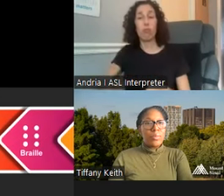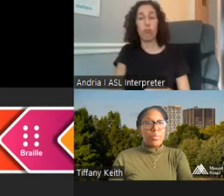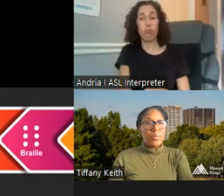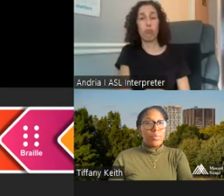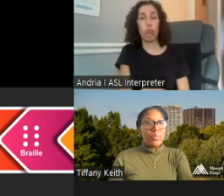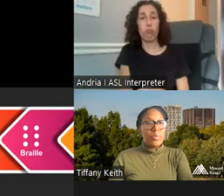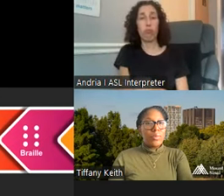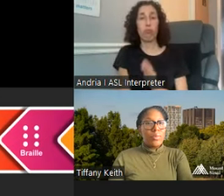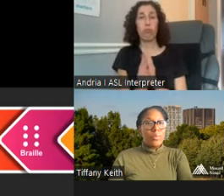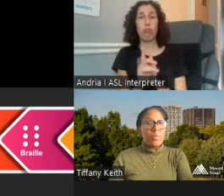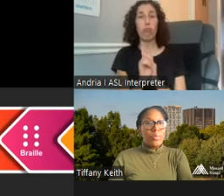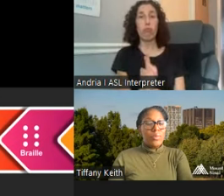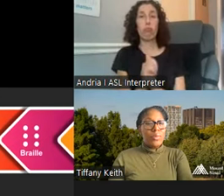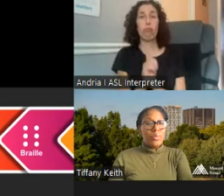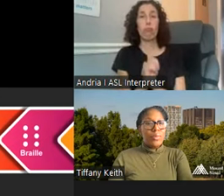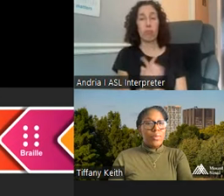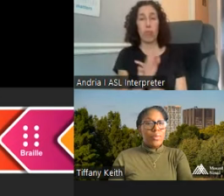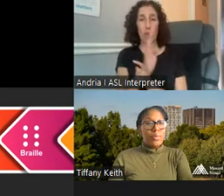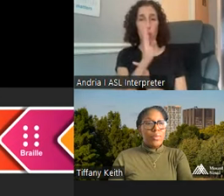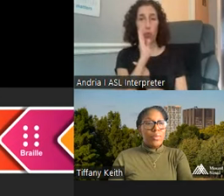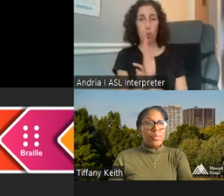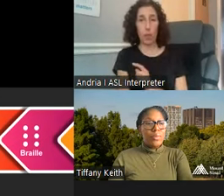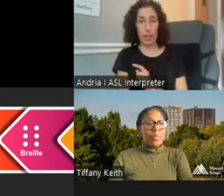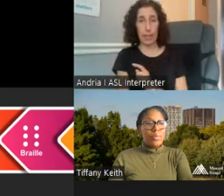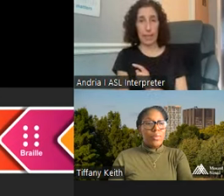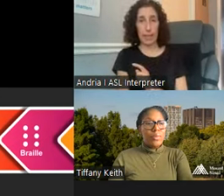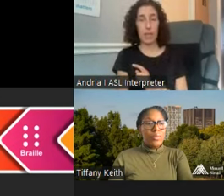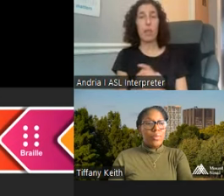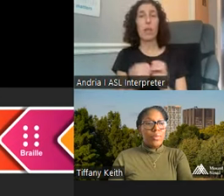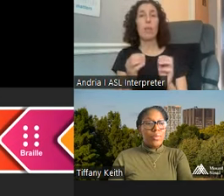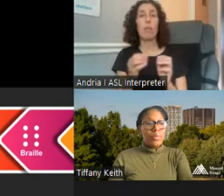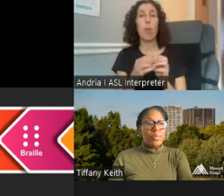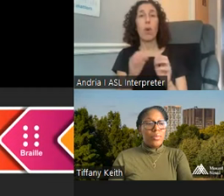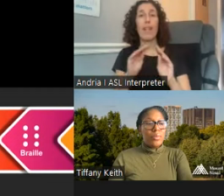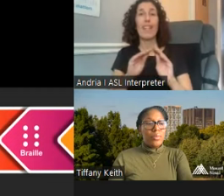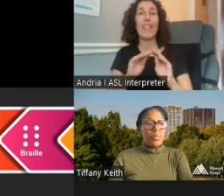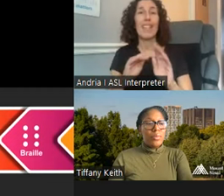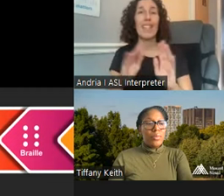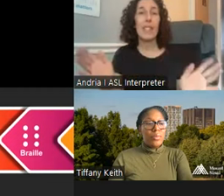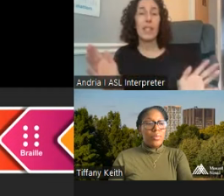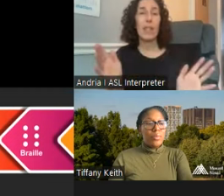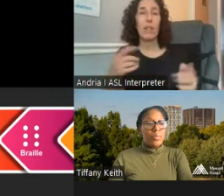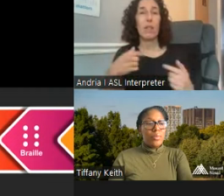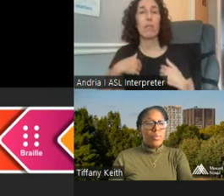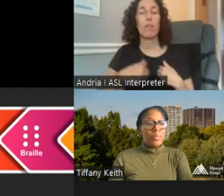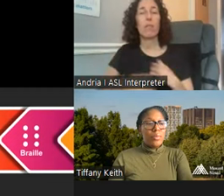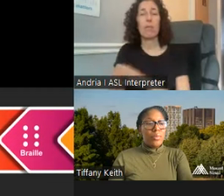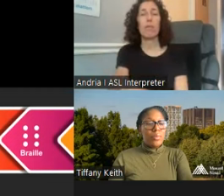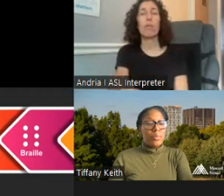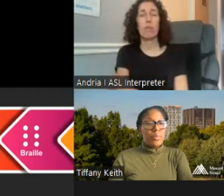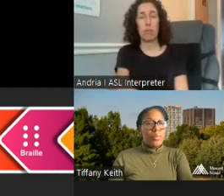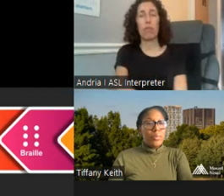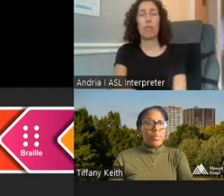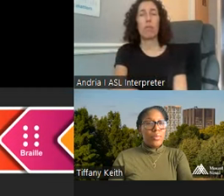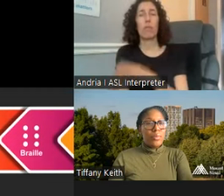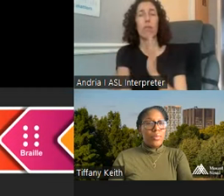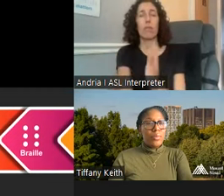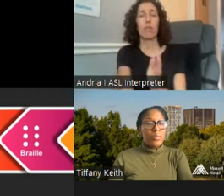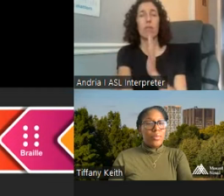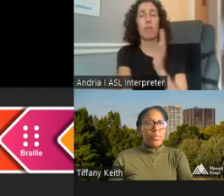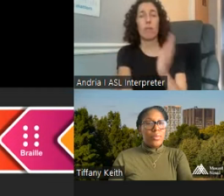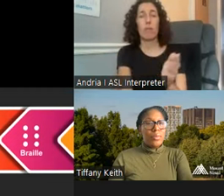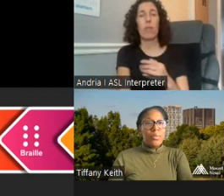the movement out, and there's a little bit of a delay. If your arm is right up against your body, then I will immediately know that you're moving this way or that